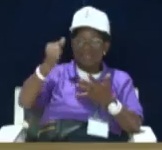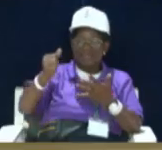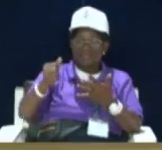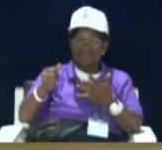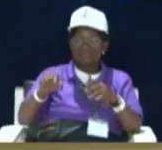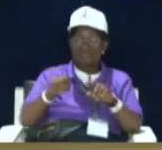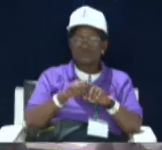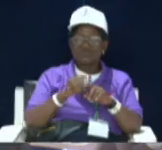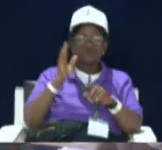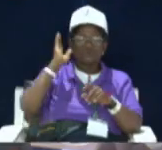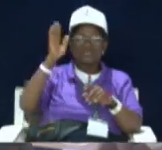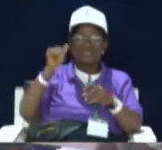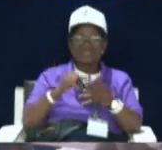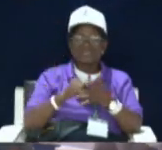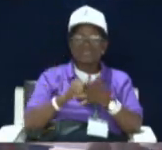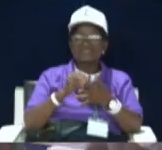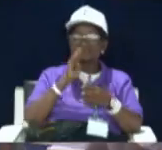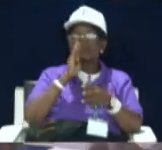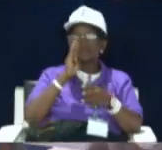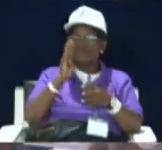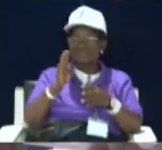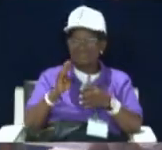So shall it be.